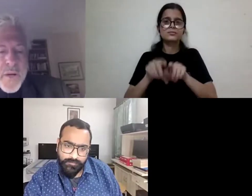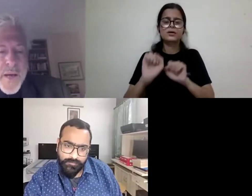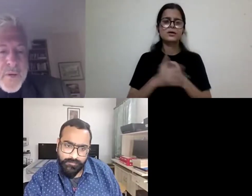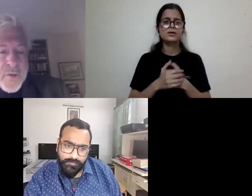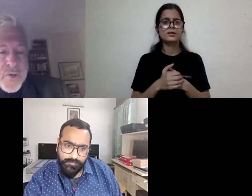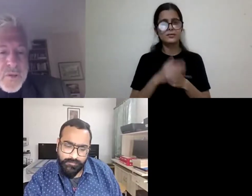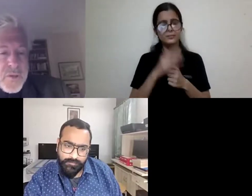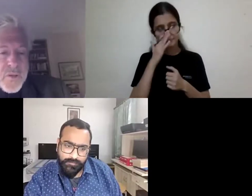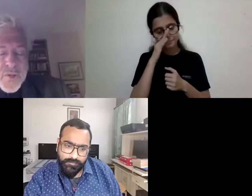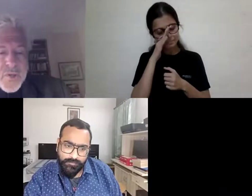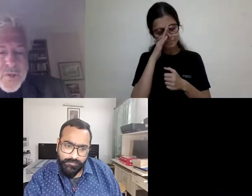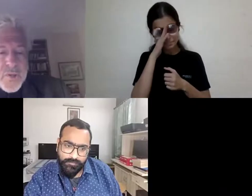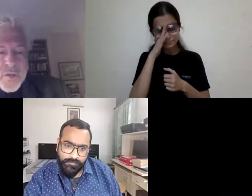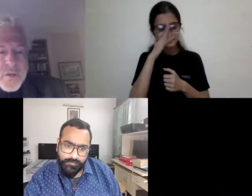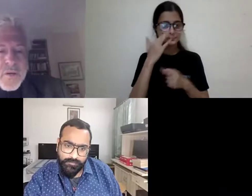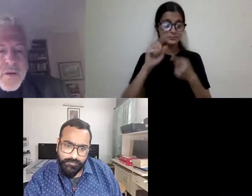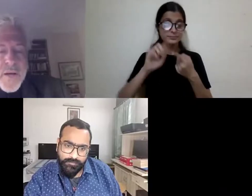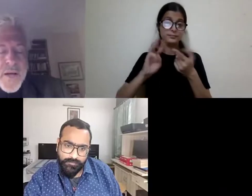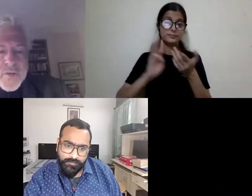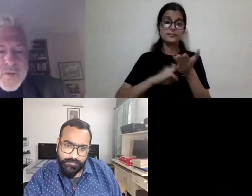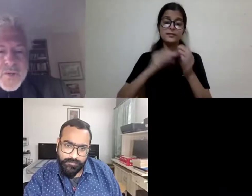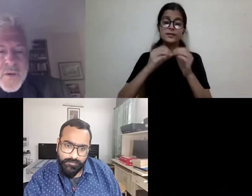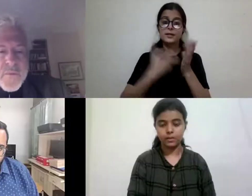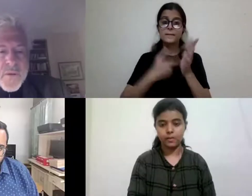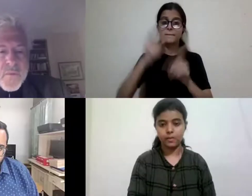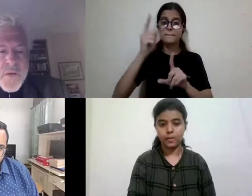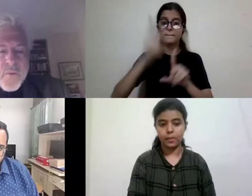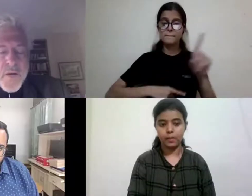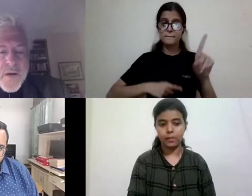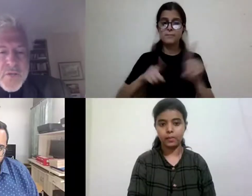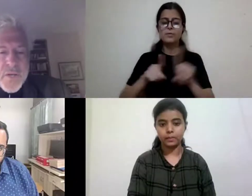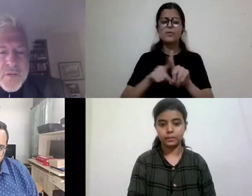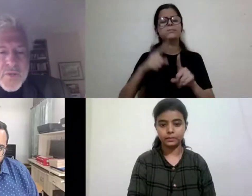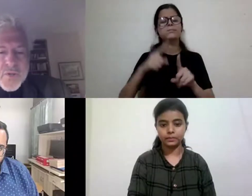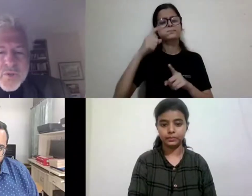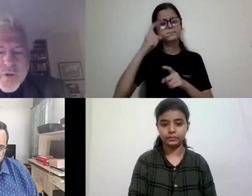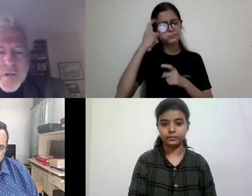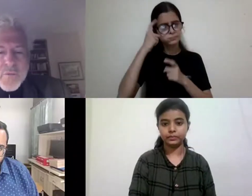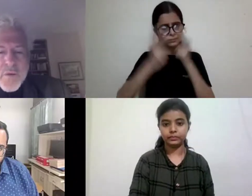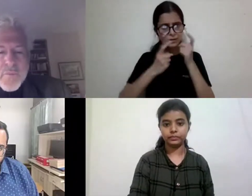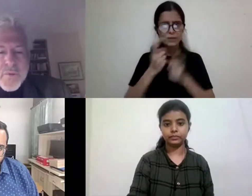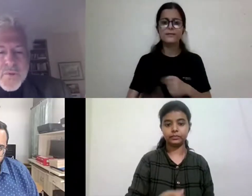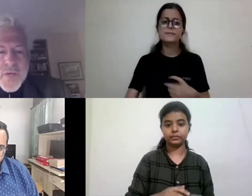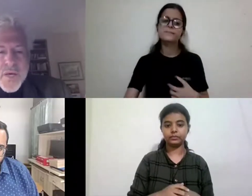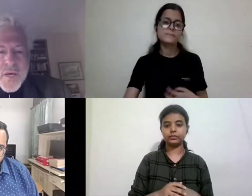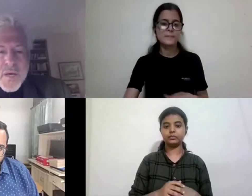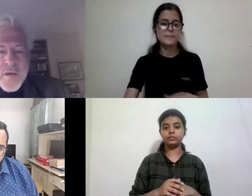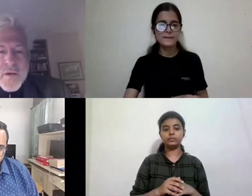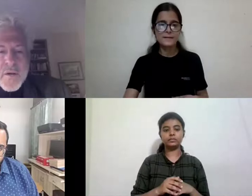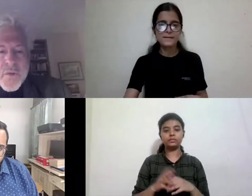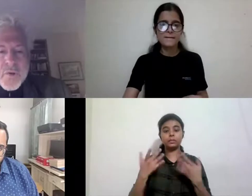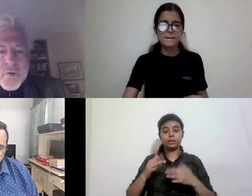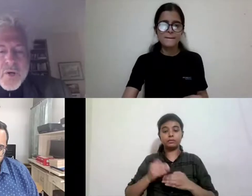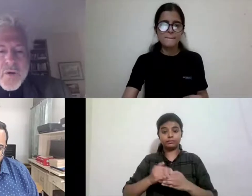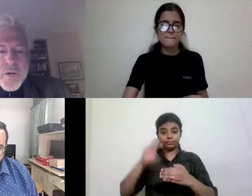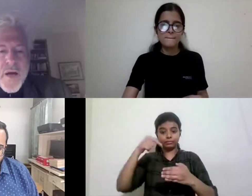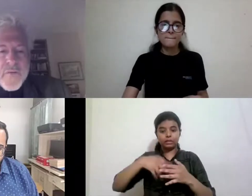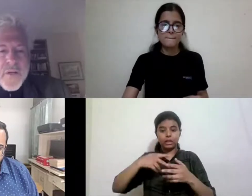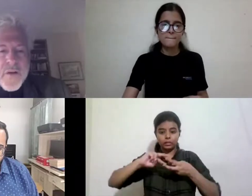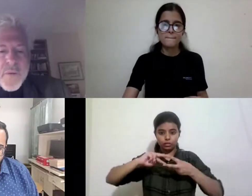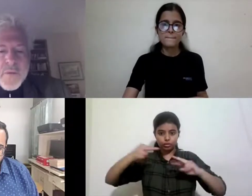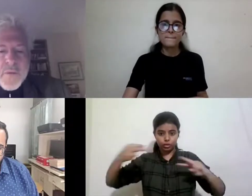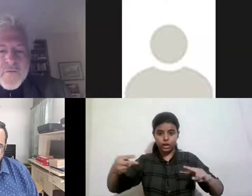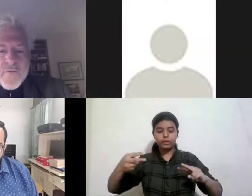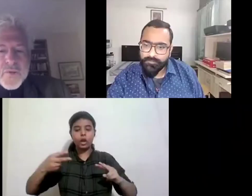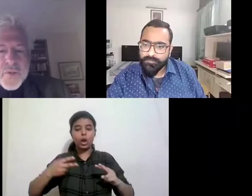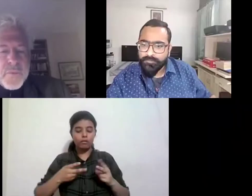or, or an amniosynthesis, uh, analysis, we get, we have geneticists who talk to people and say, look, you're going to have